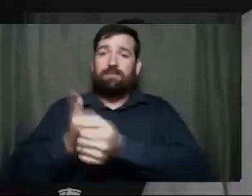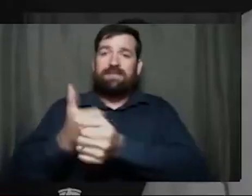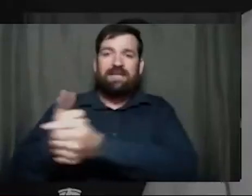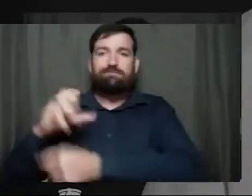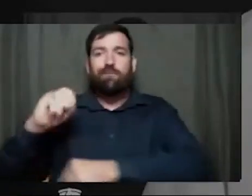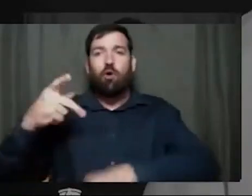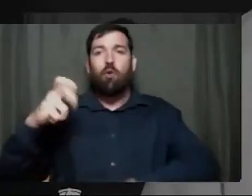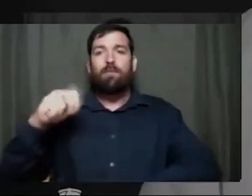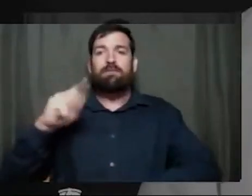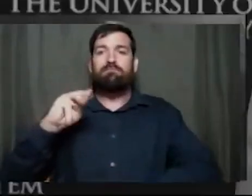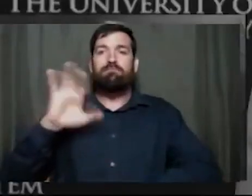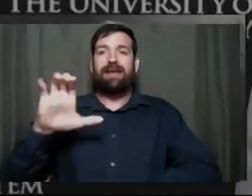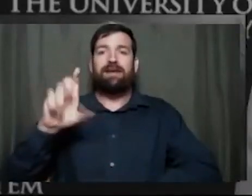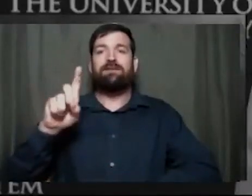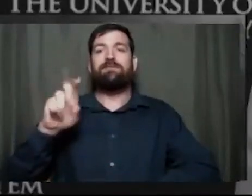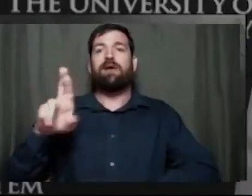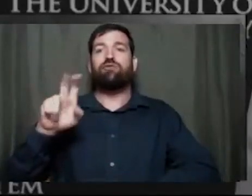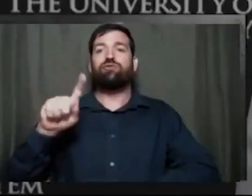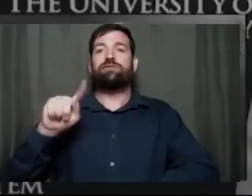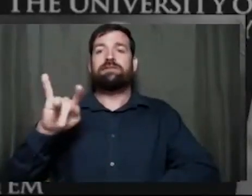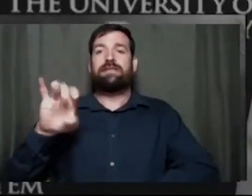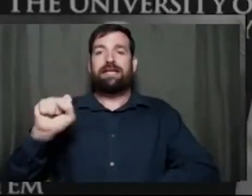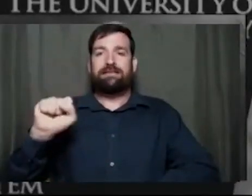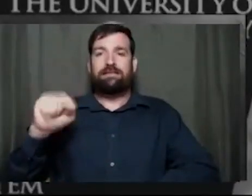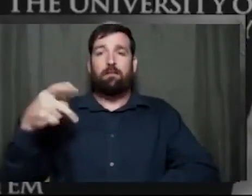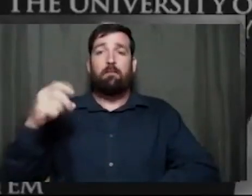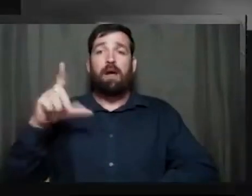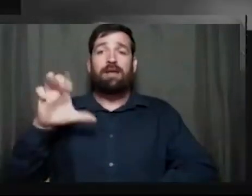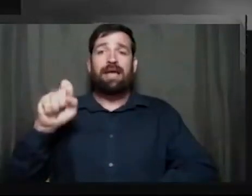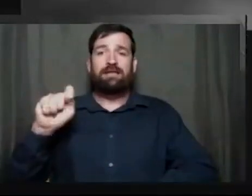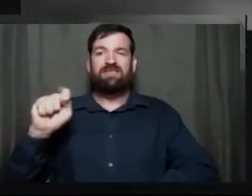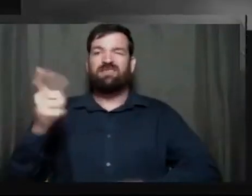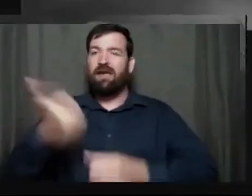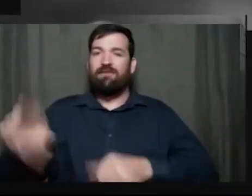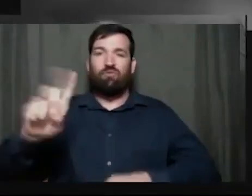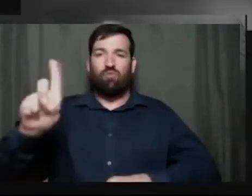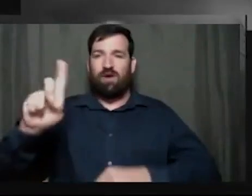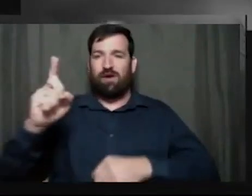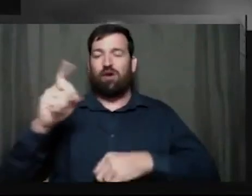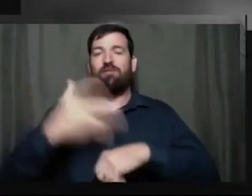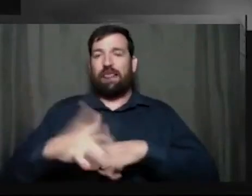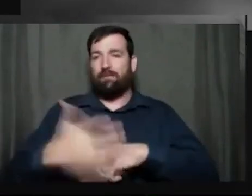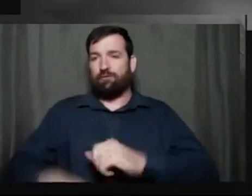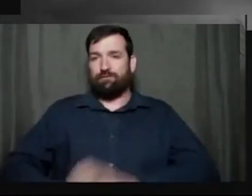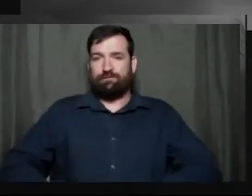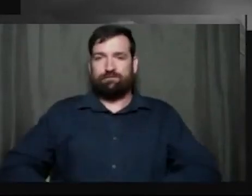with Dr. Stites podcasts. Now everywhere podcasts are available.